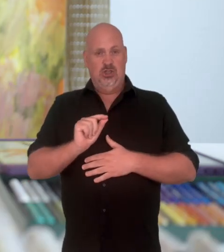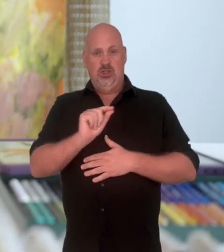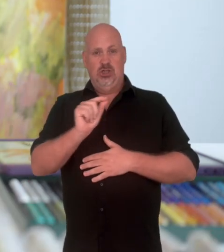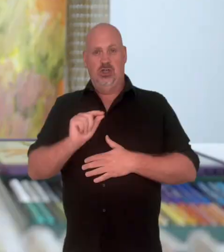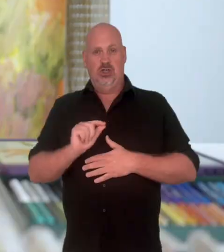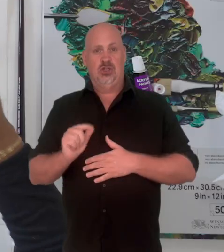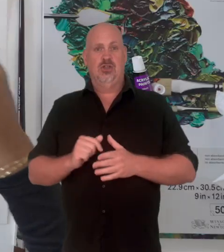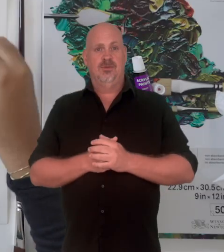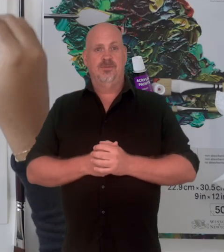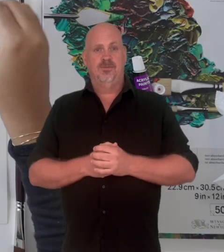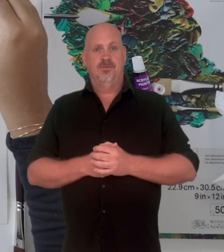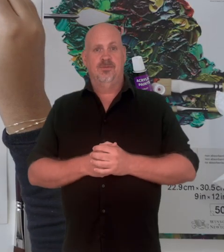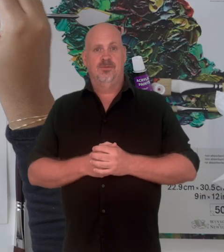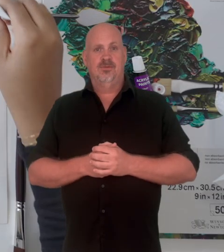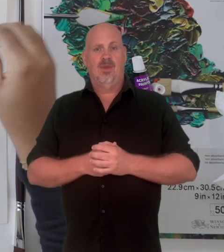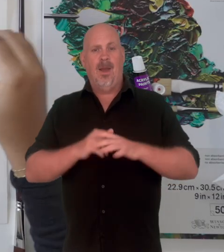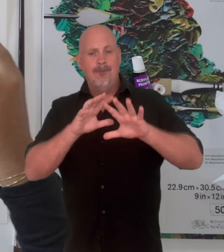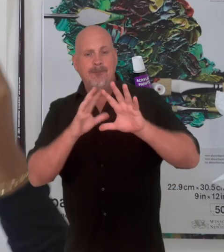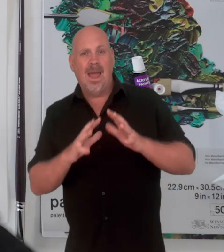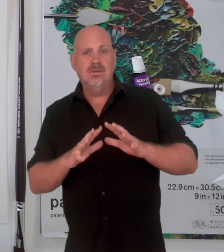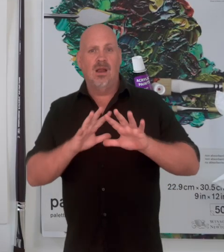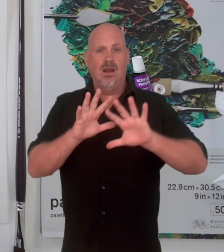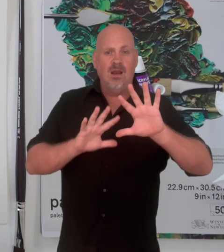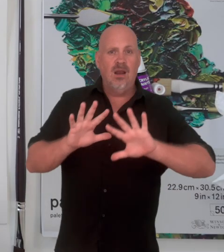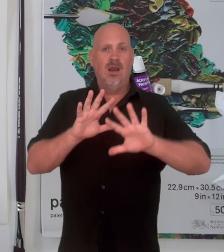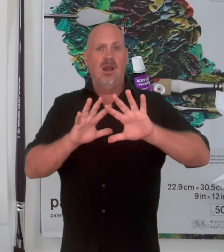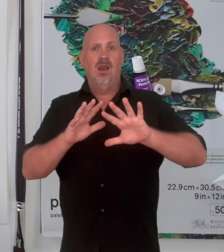And I'm going to dot some reds as well. Oops, that was a little bit too much.